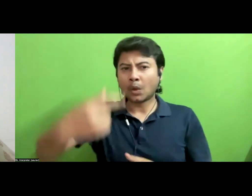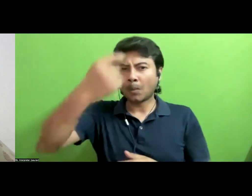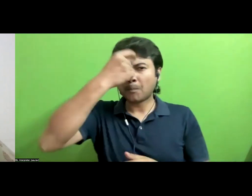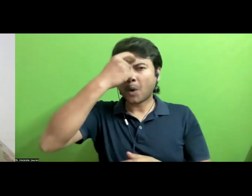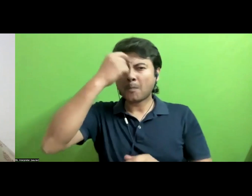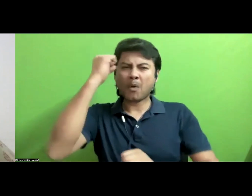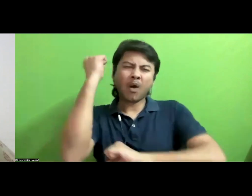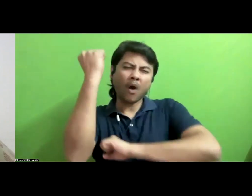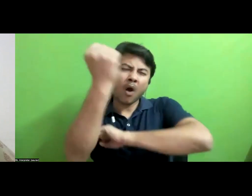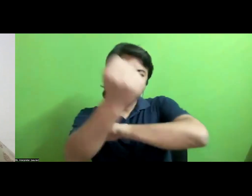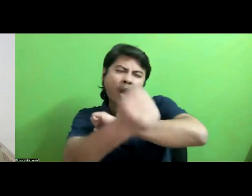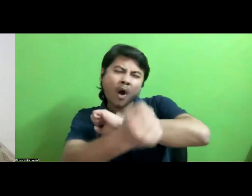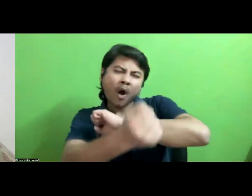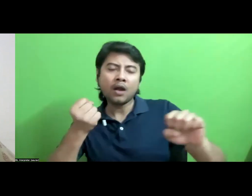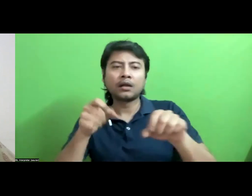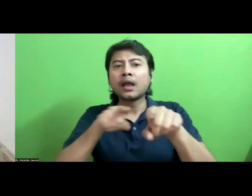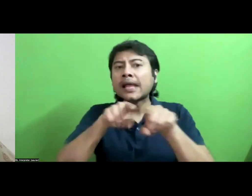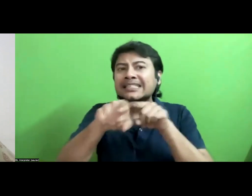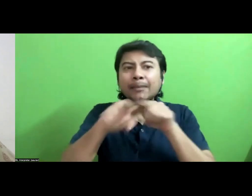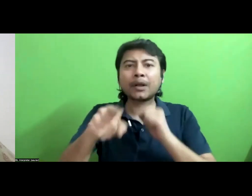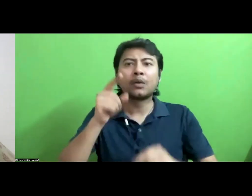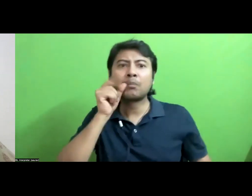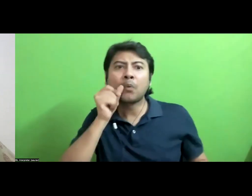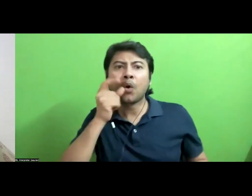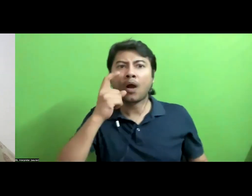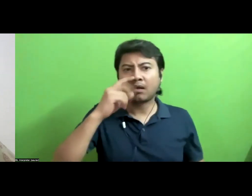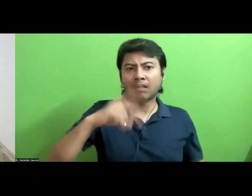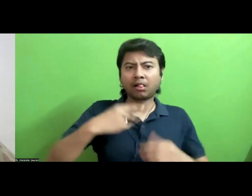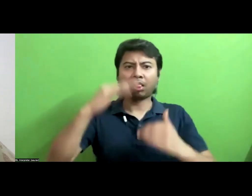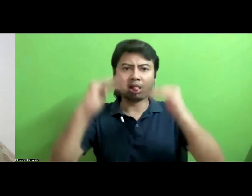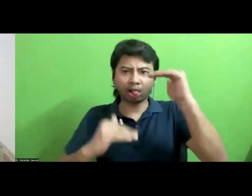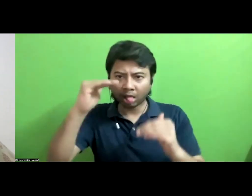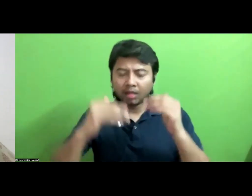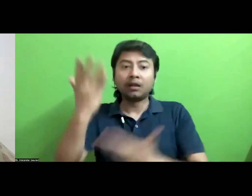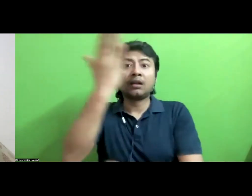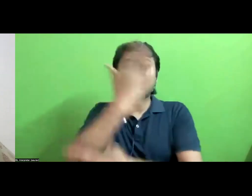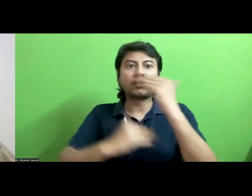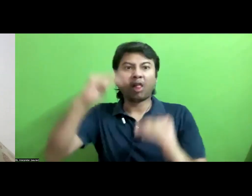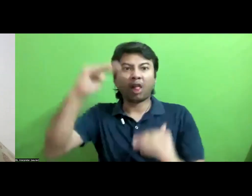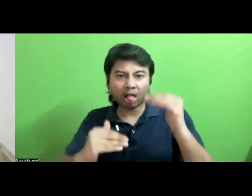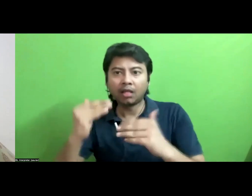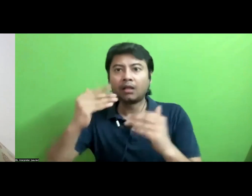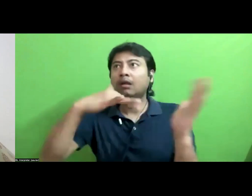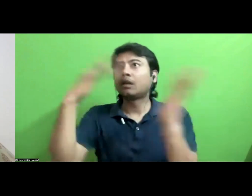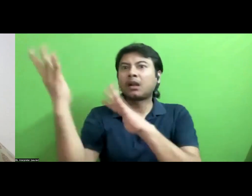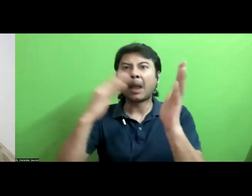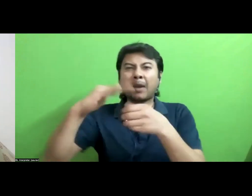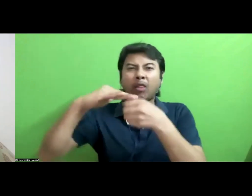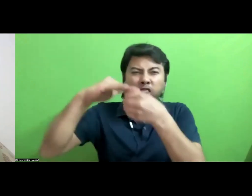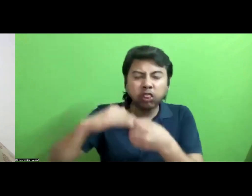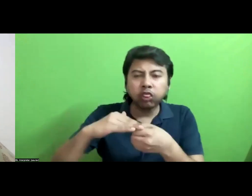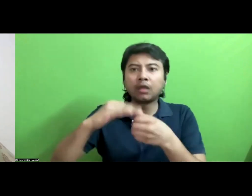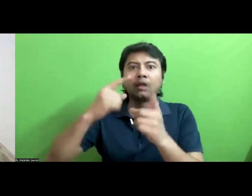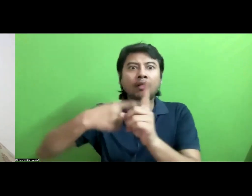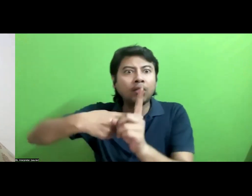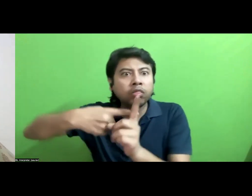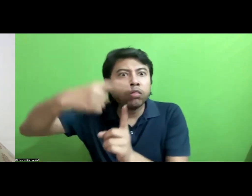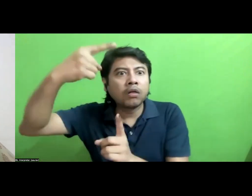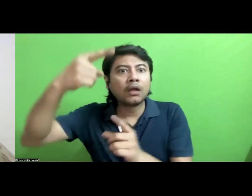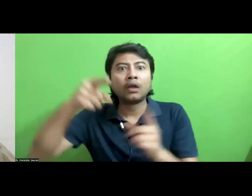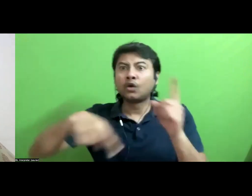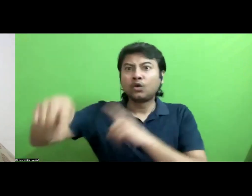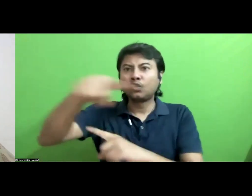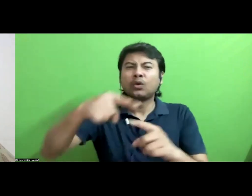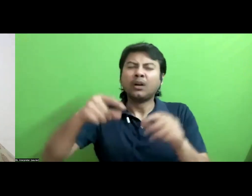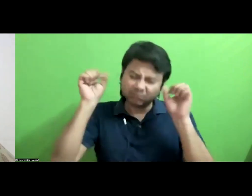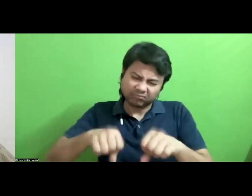wicked problems that are not getting solved? Example, gender, disability, climate. You can give a single choice answer